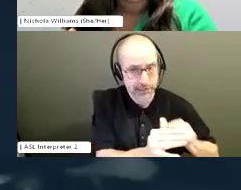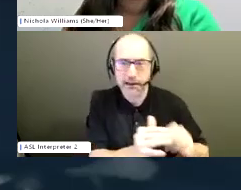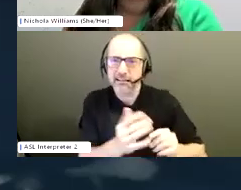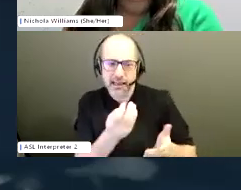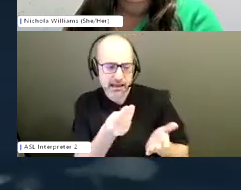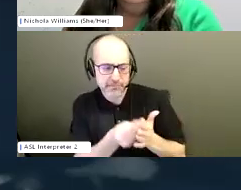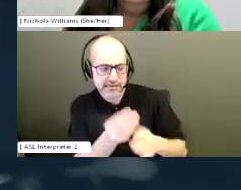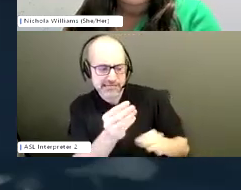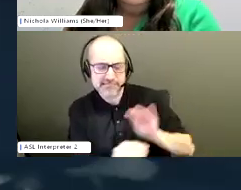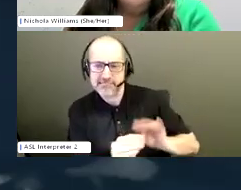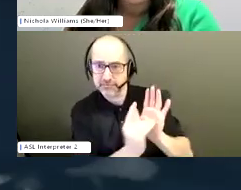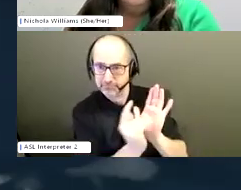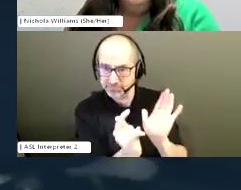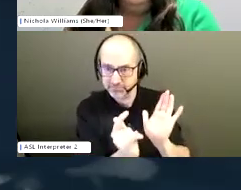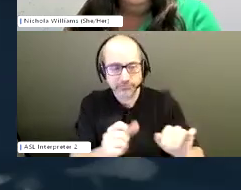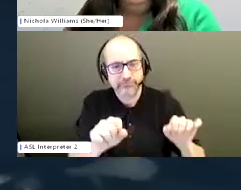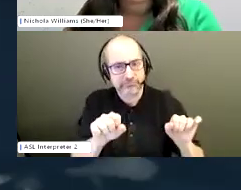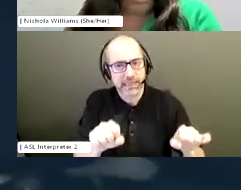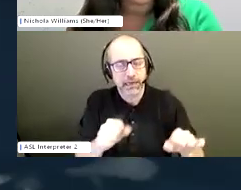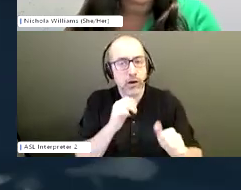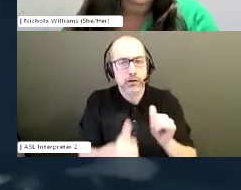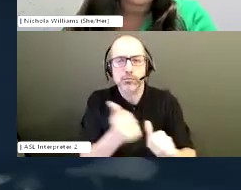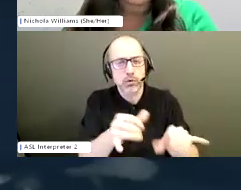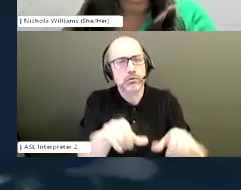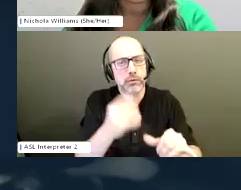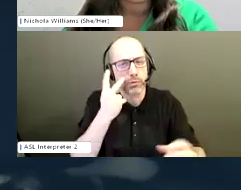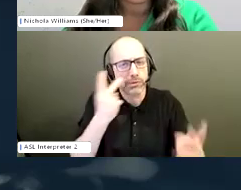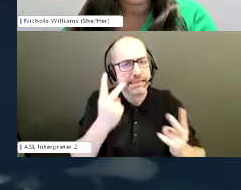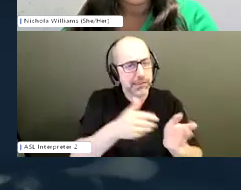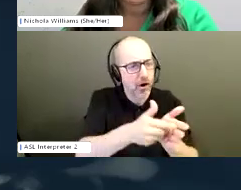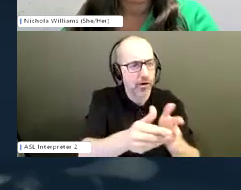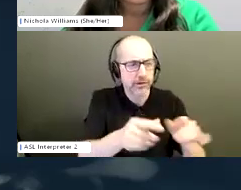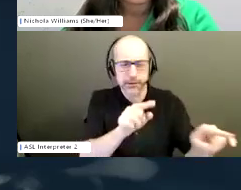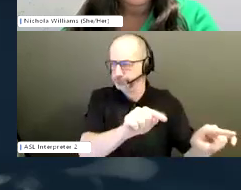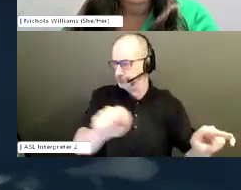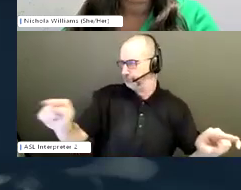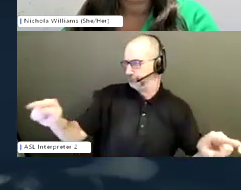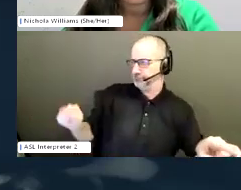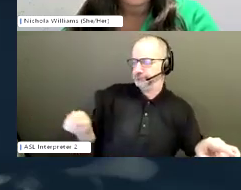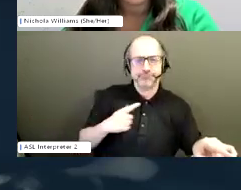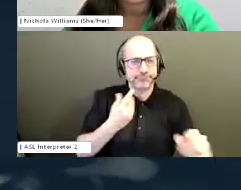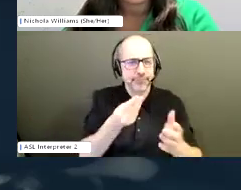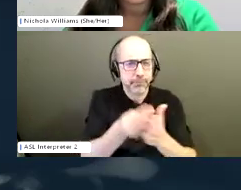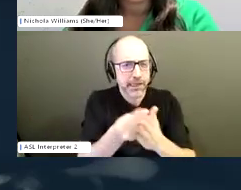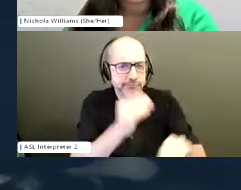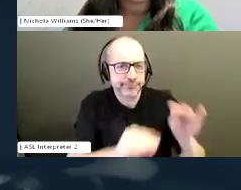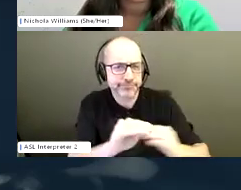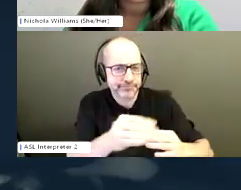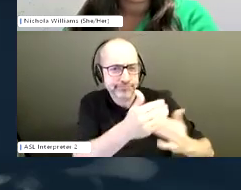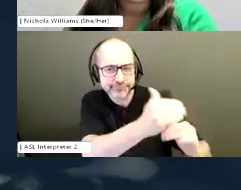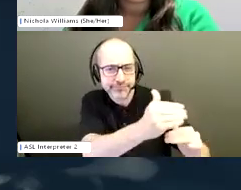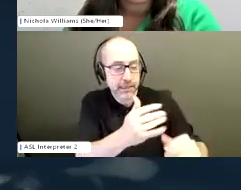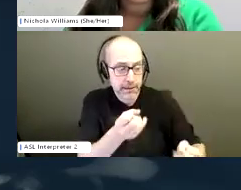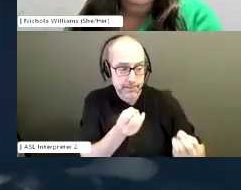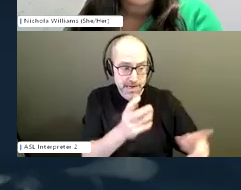Economic abuse is one of the most common forms of abuse experienced by senior survivors. Many have been financially dependent on